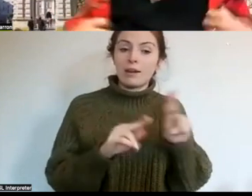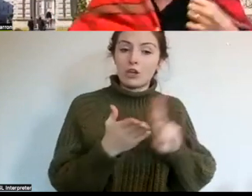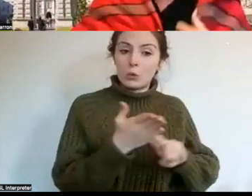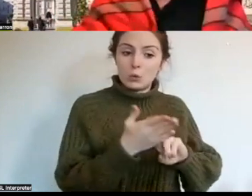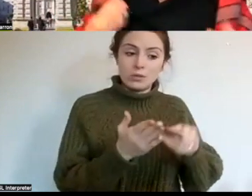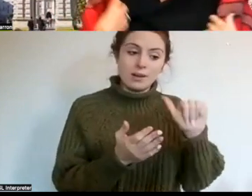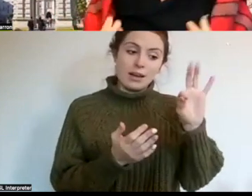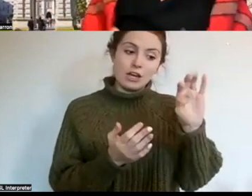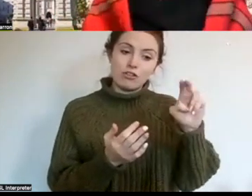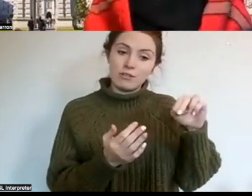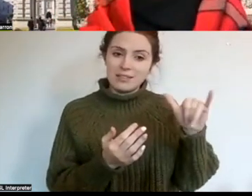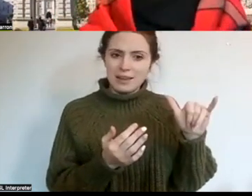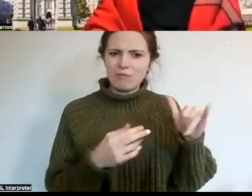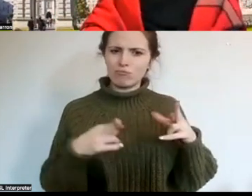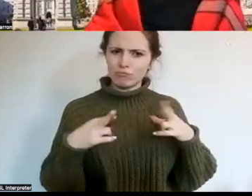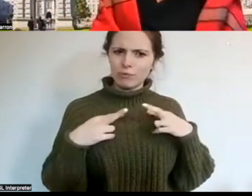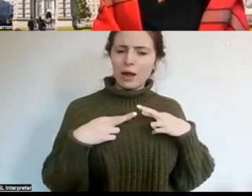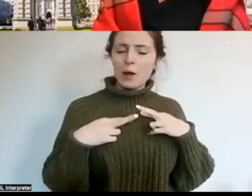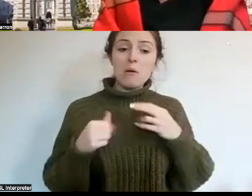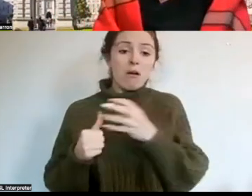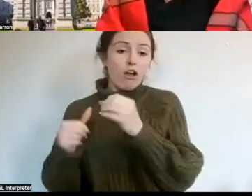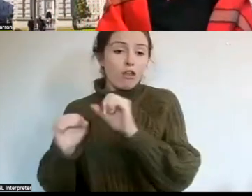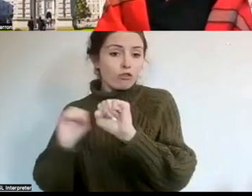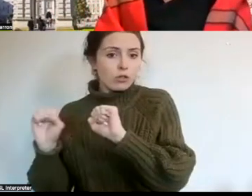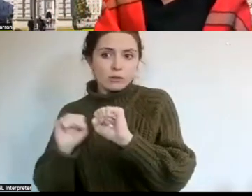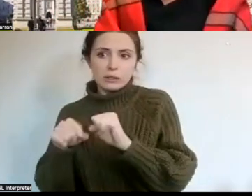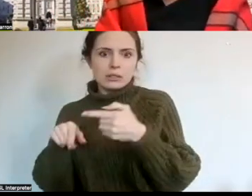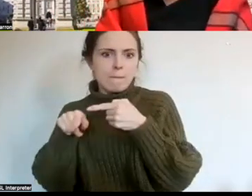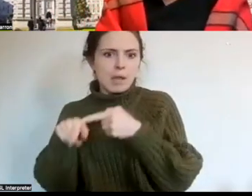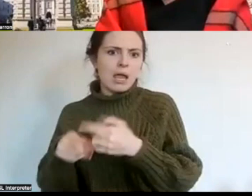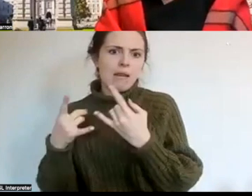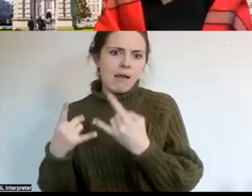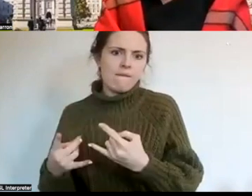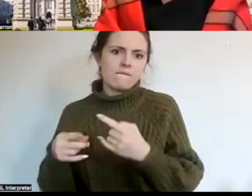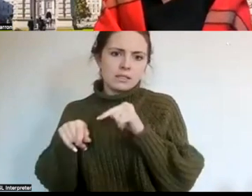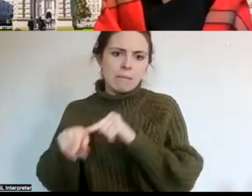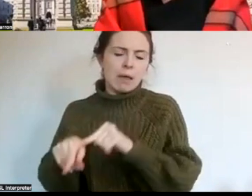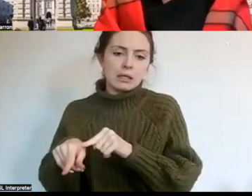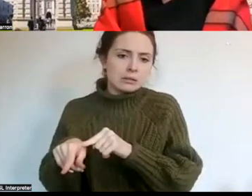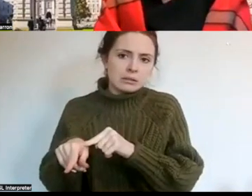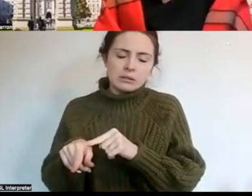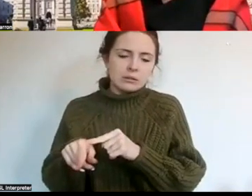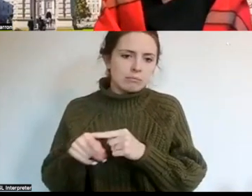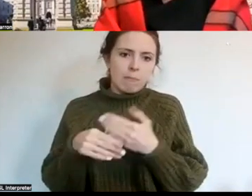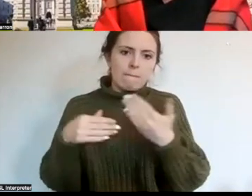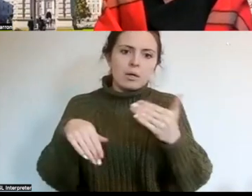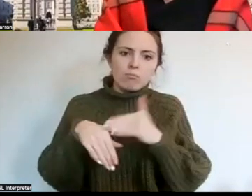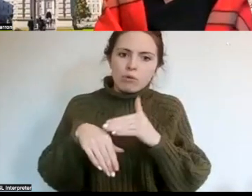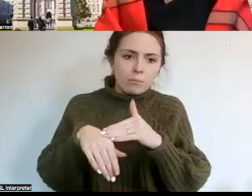were quite dependent on them, and there was lots of issues then around them not knowing the